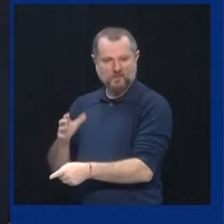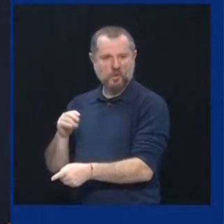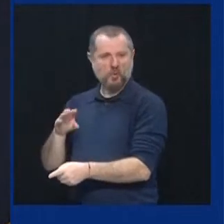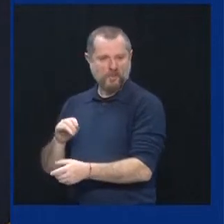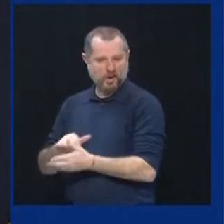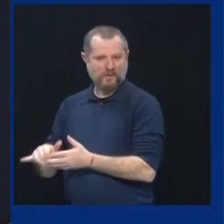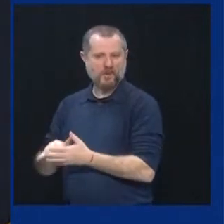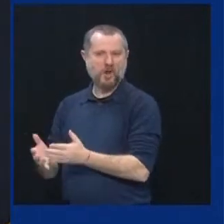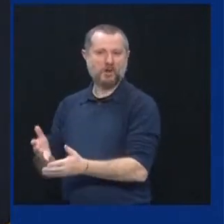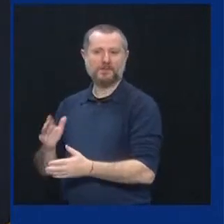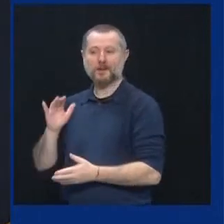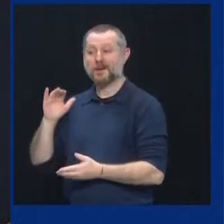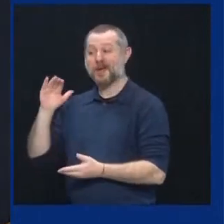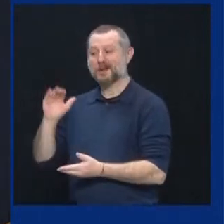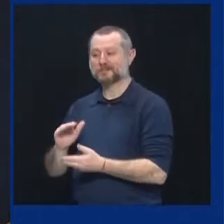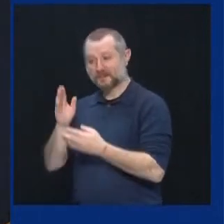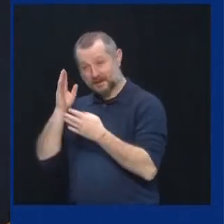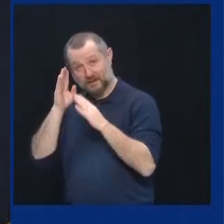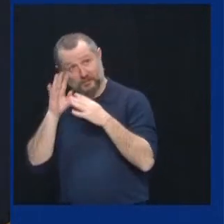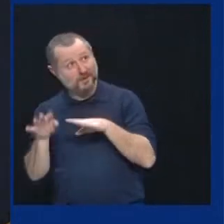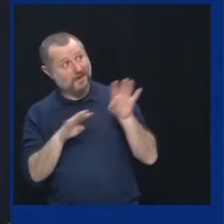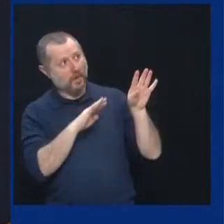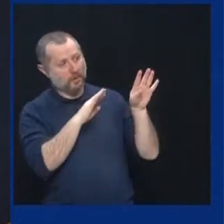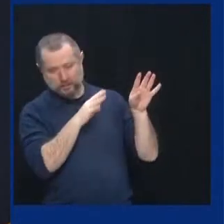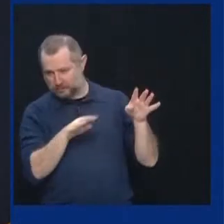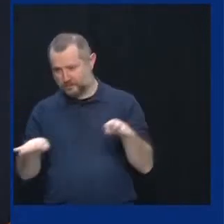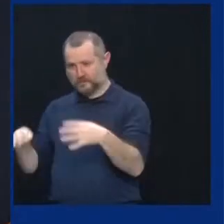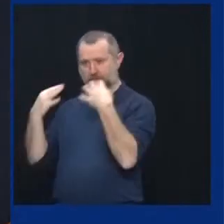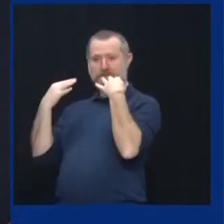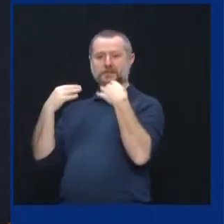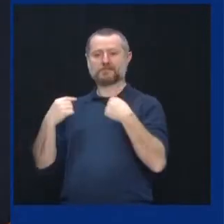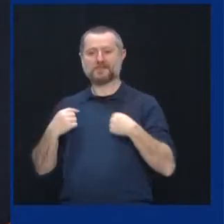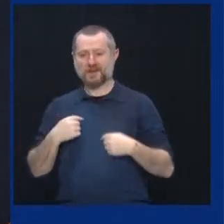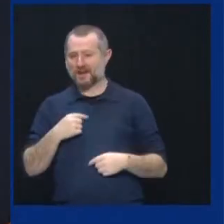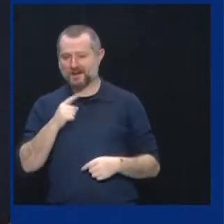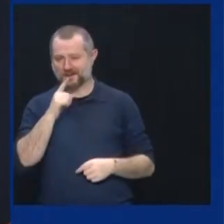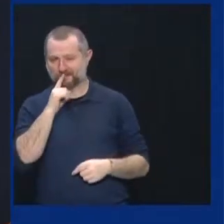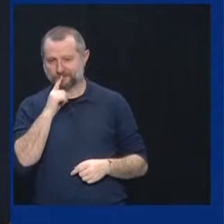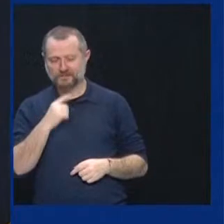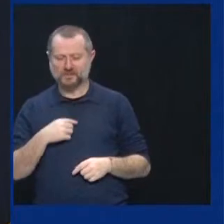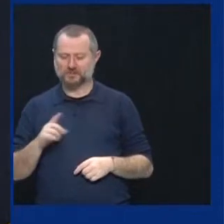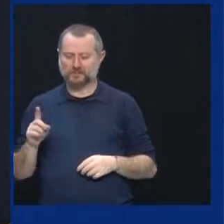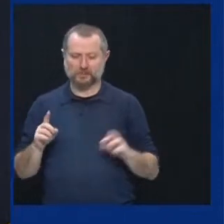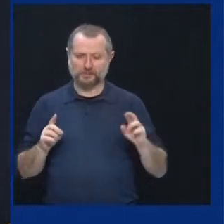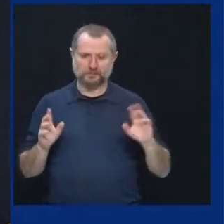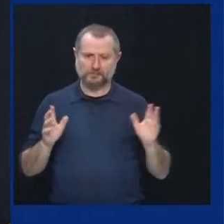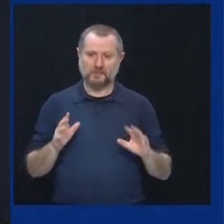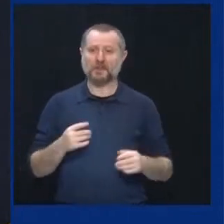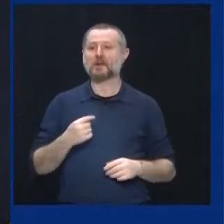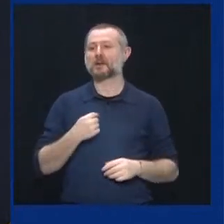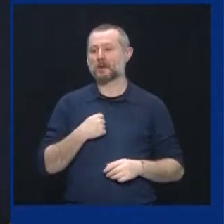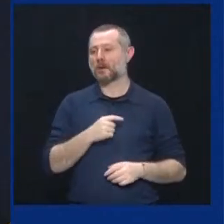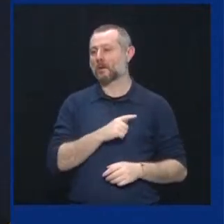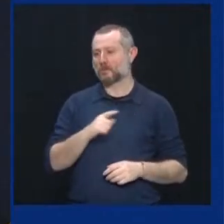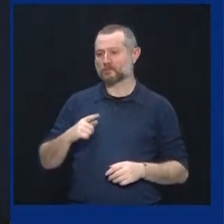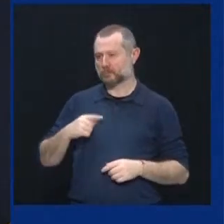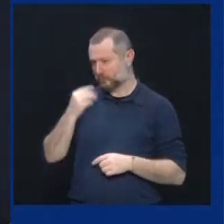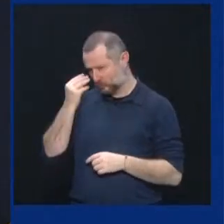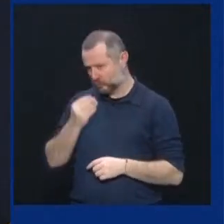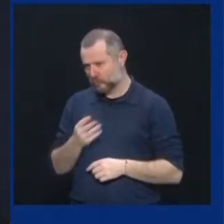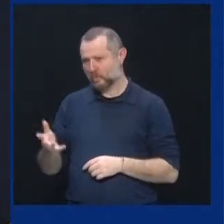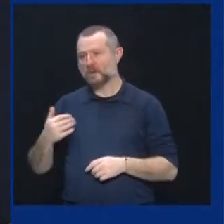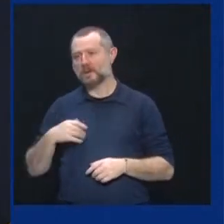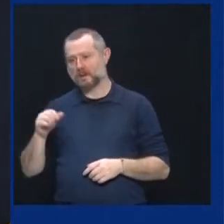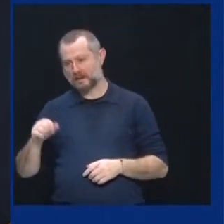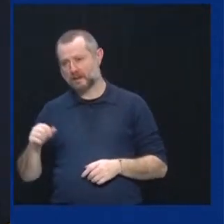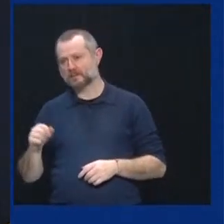Anyway, we'll leave the politics out of it. But I said to the state legislator, yes, we were slow in responding